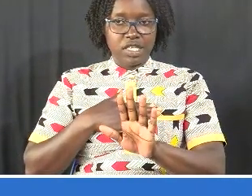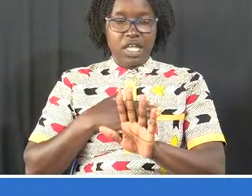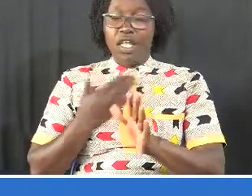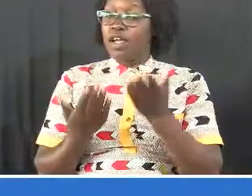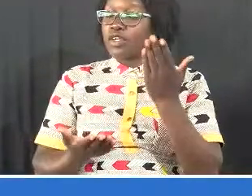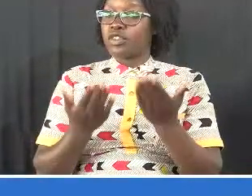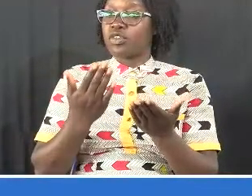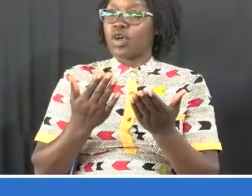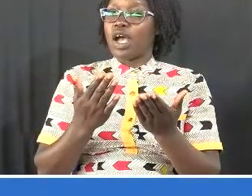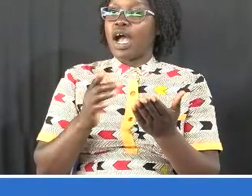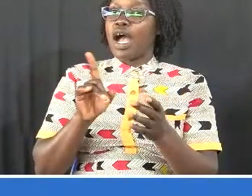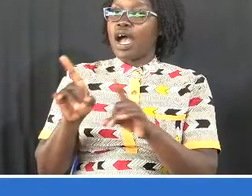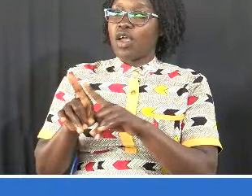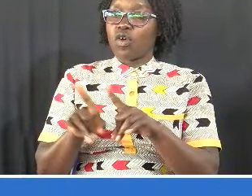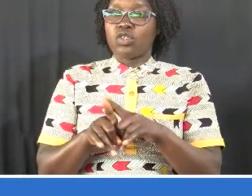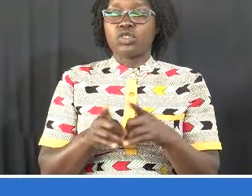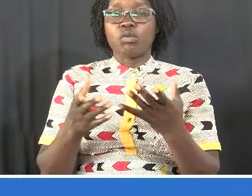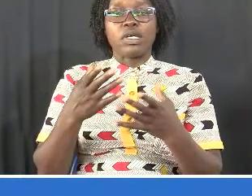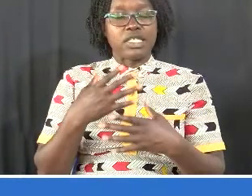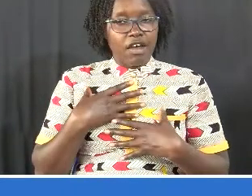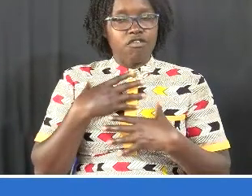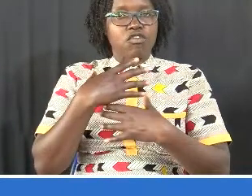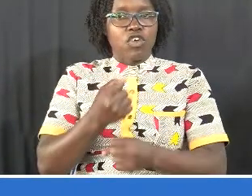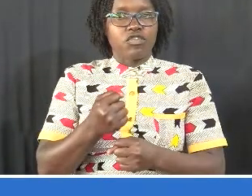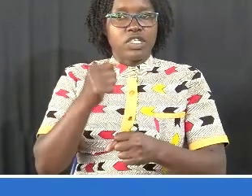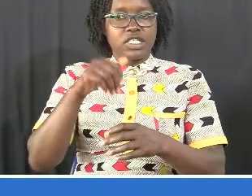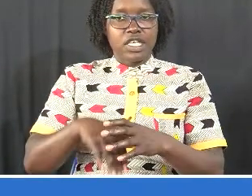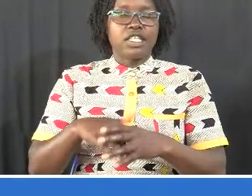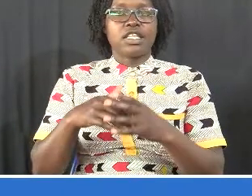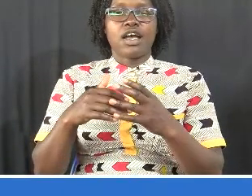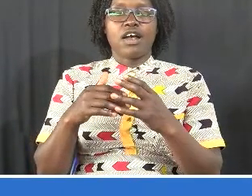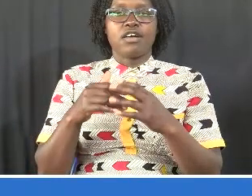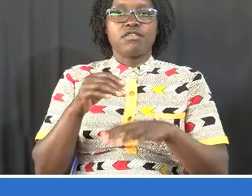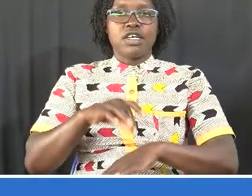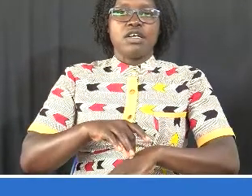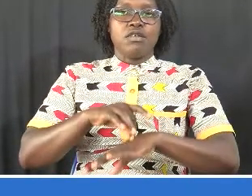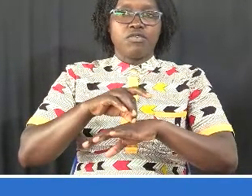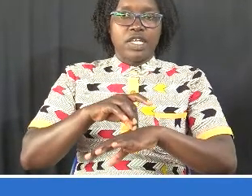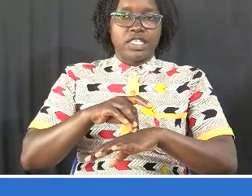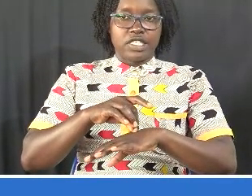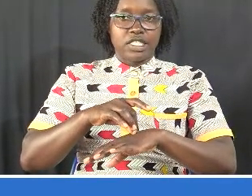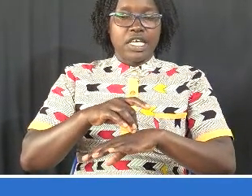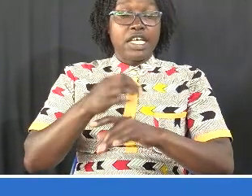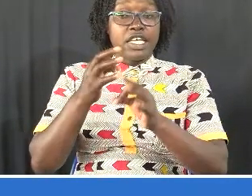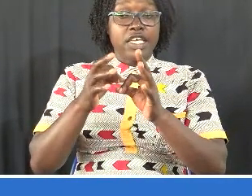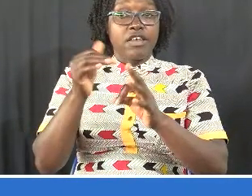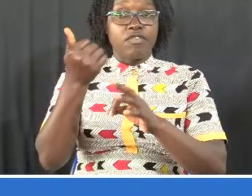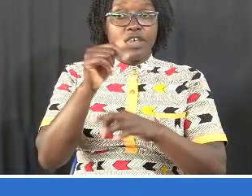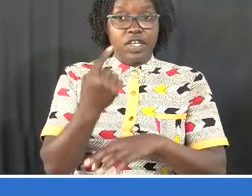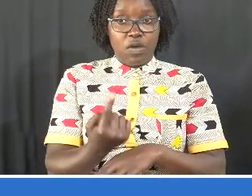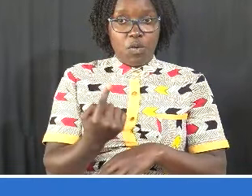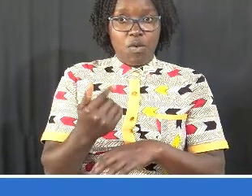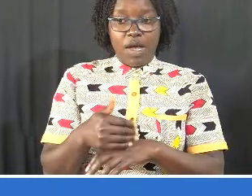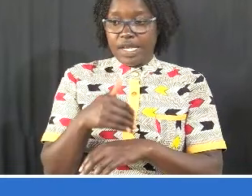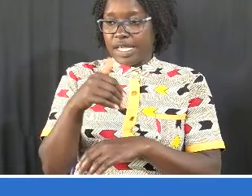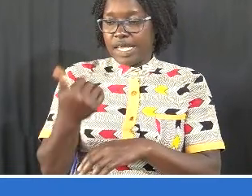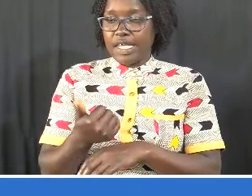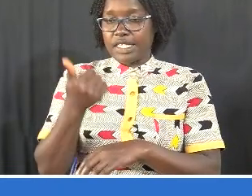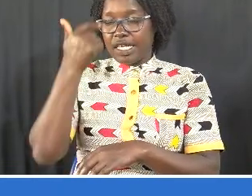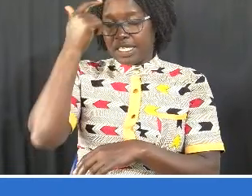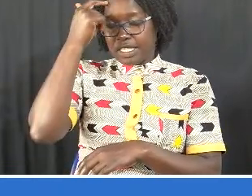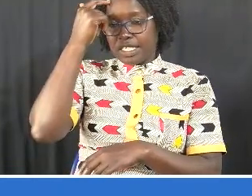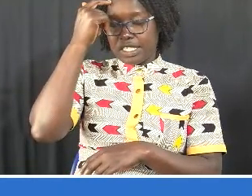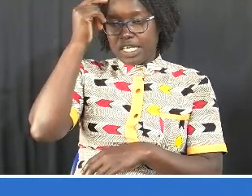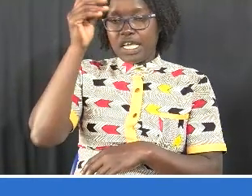Though I also might have confidence in the flesh, if anyone else thinks he